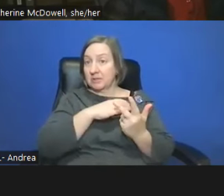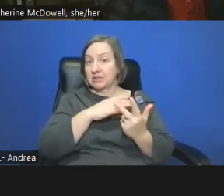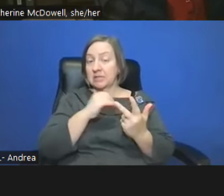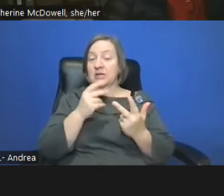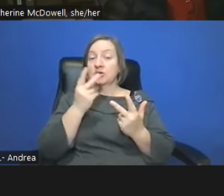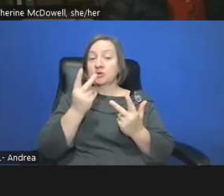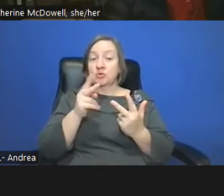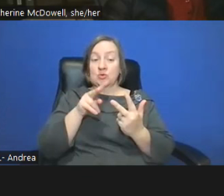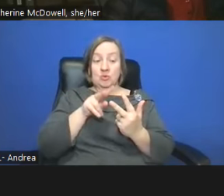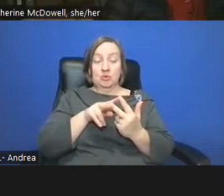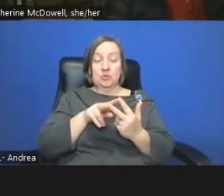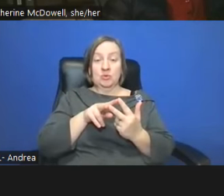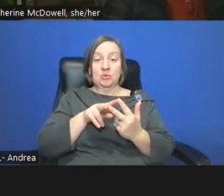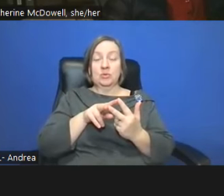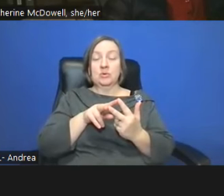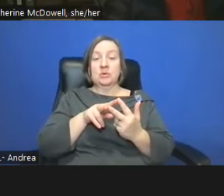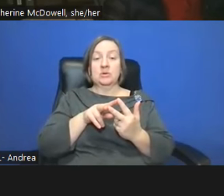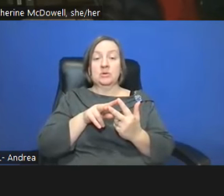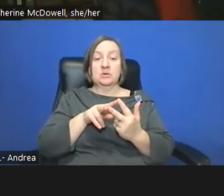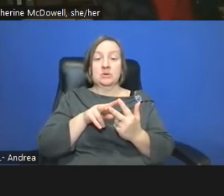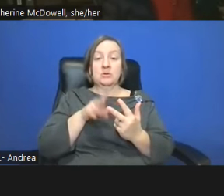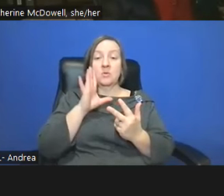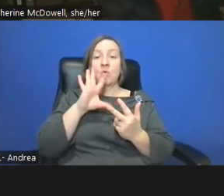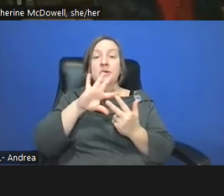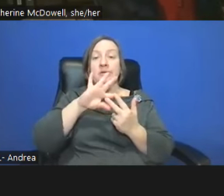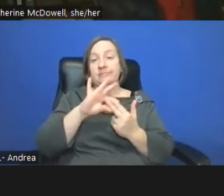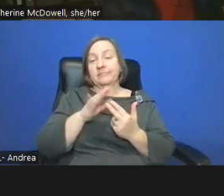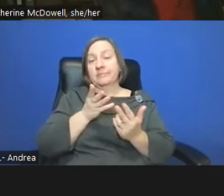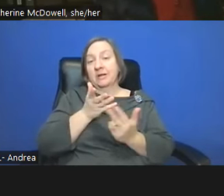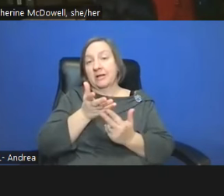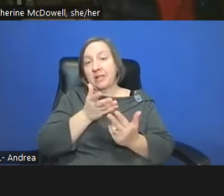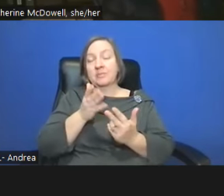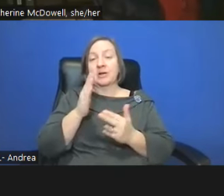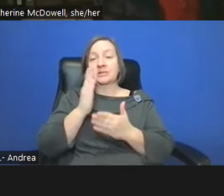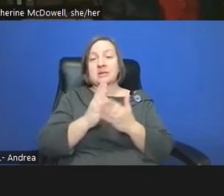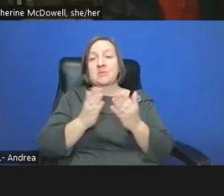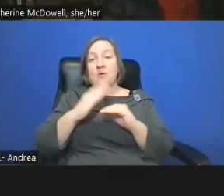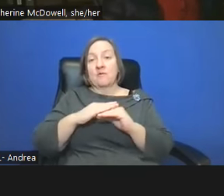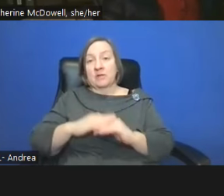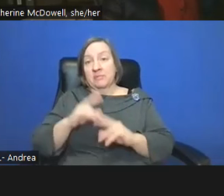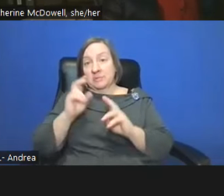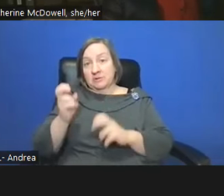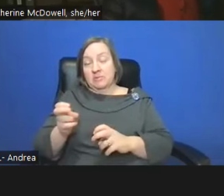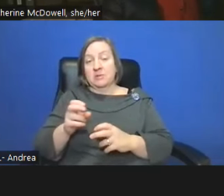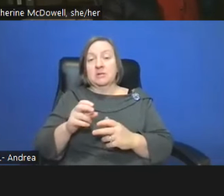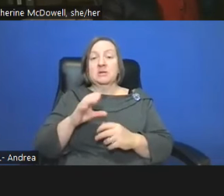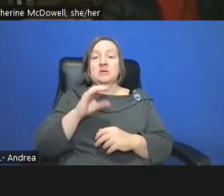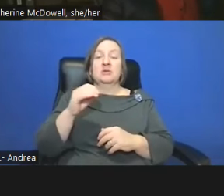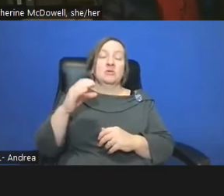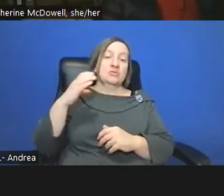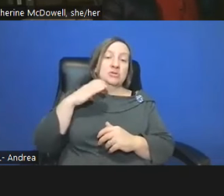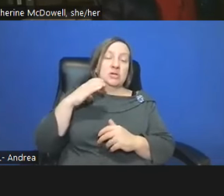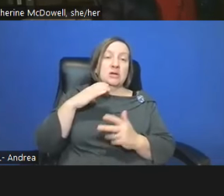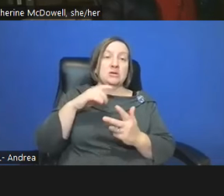2 of which would collaborate on some of the overlapping items. The